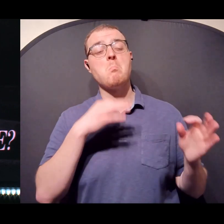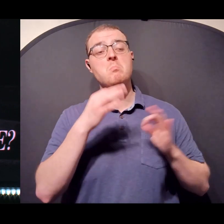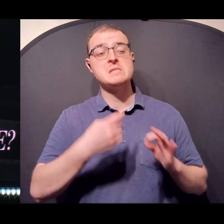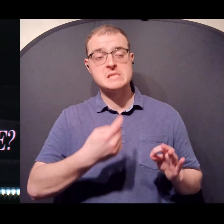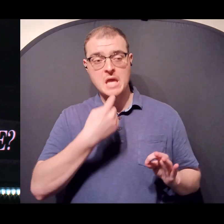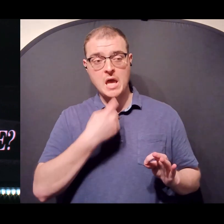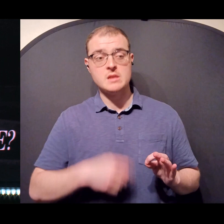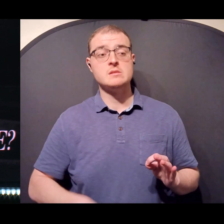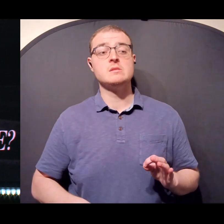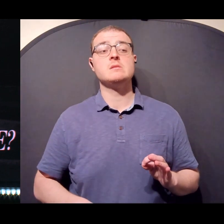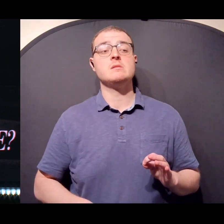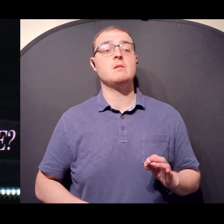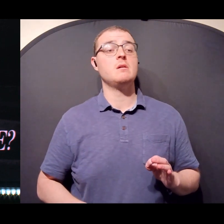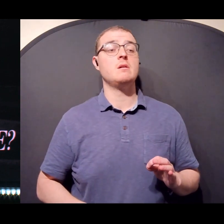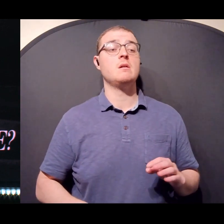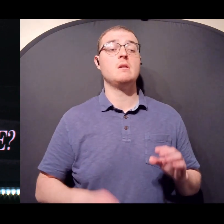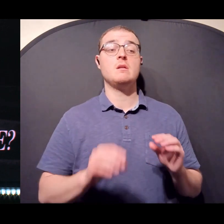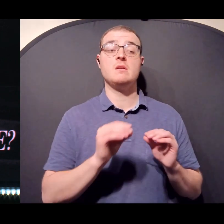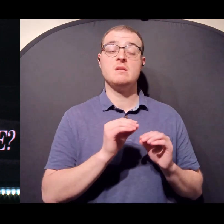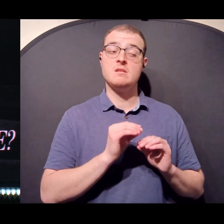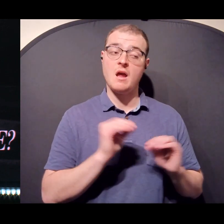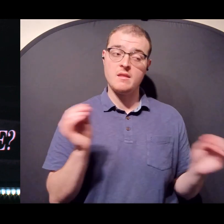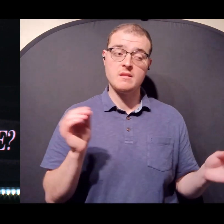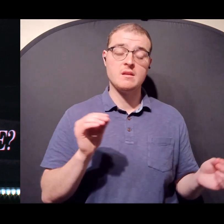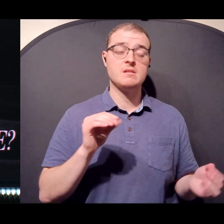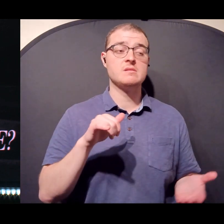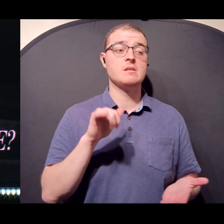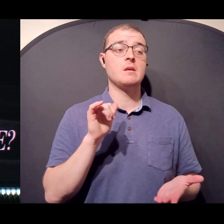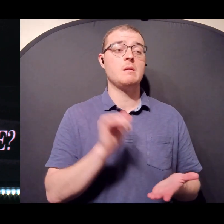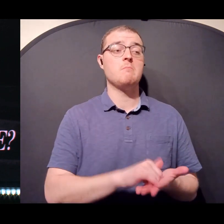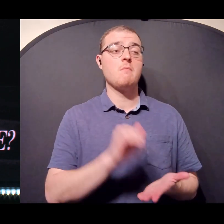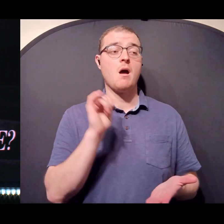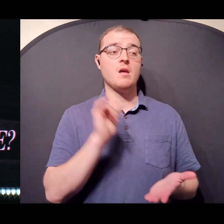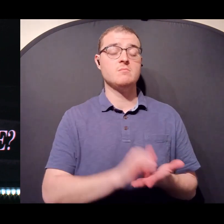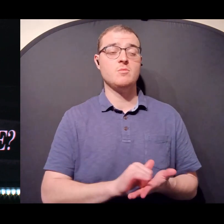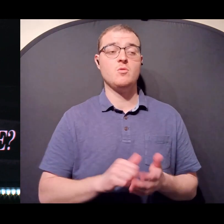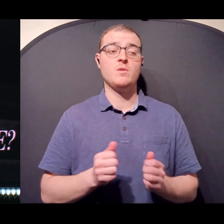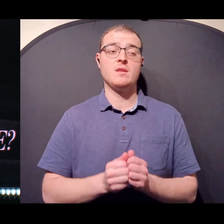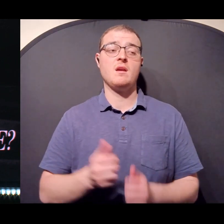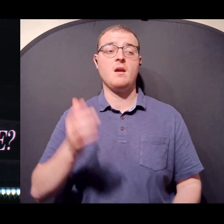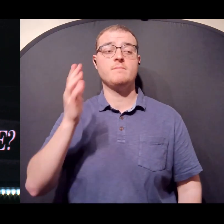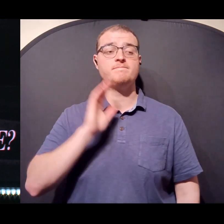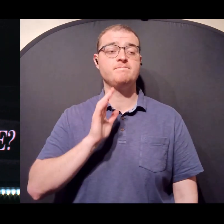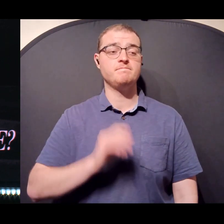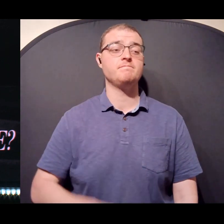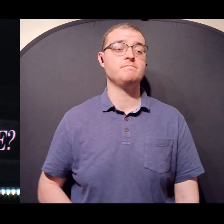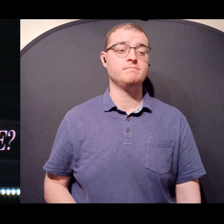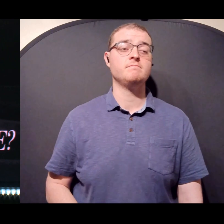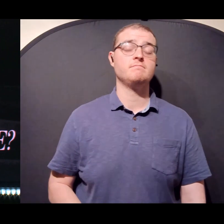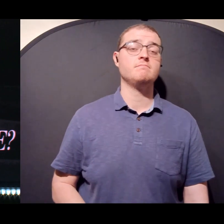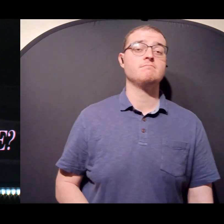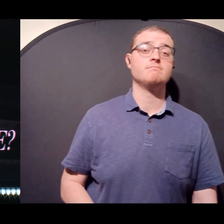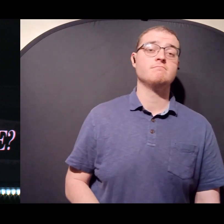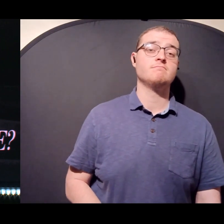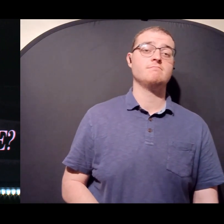In more detail, he says, verse 37, for nothing will be impossible with